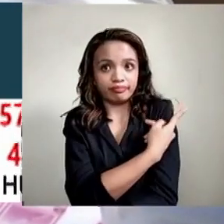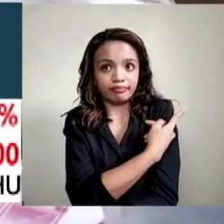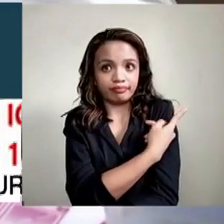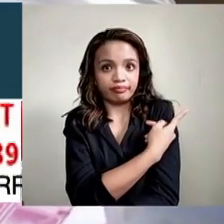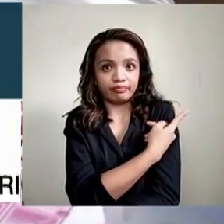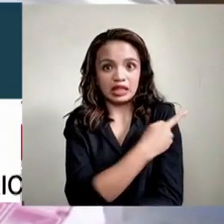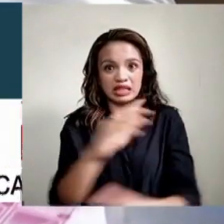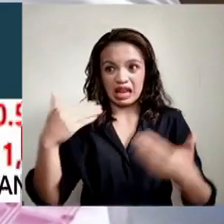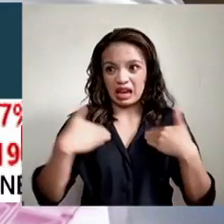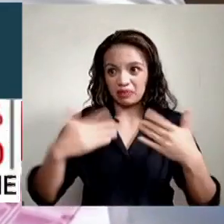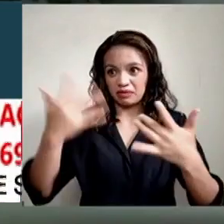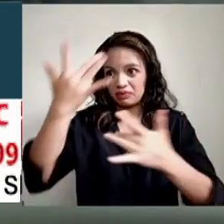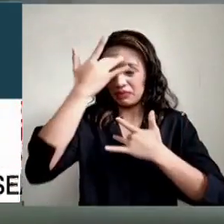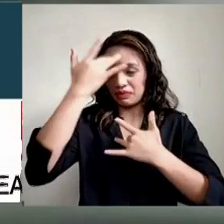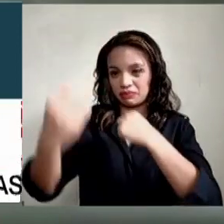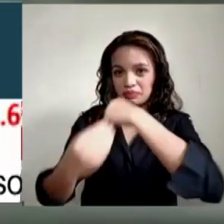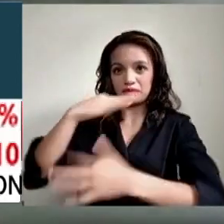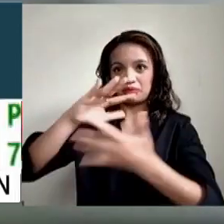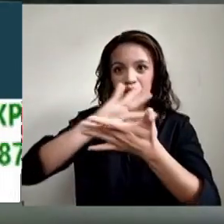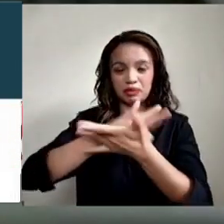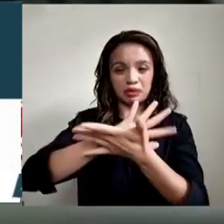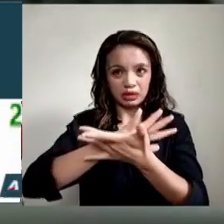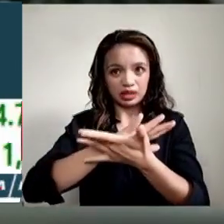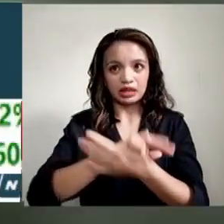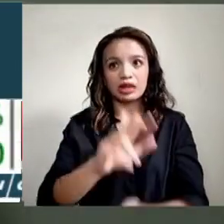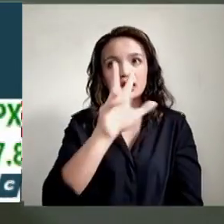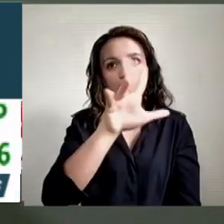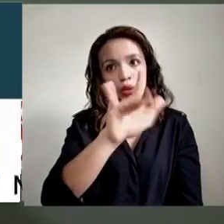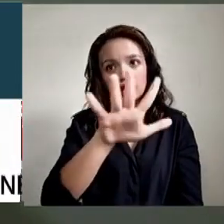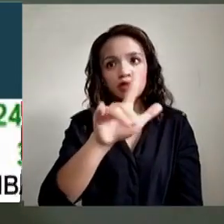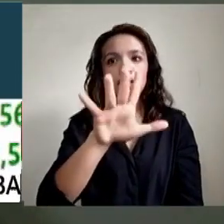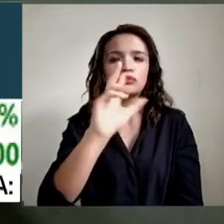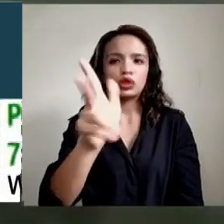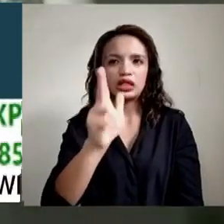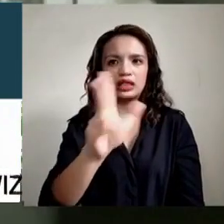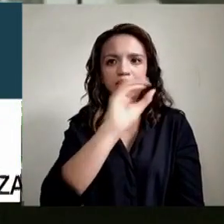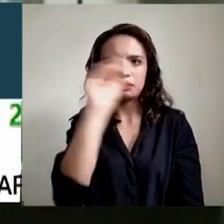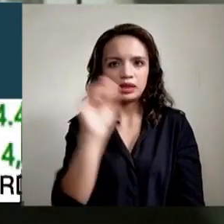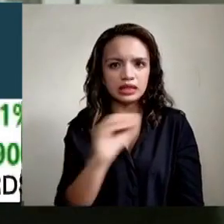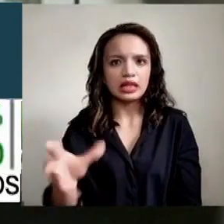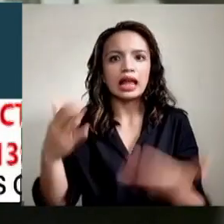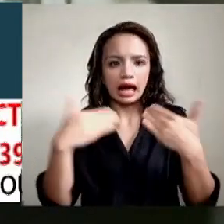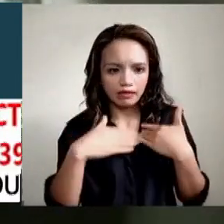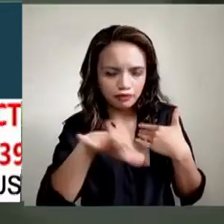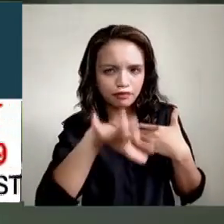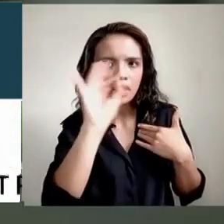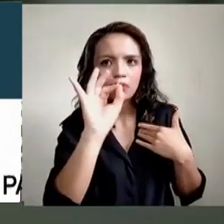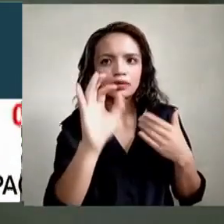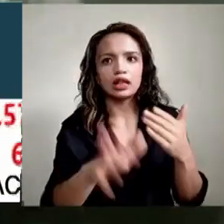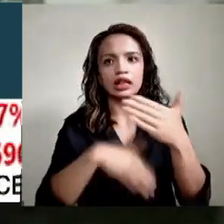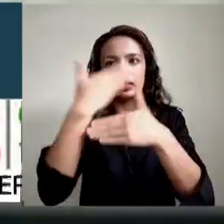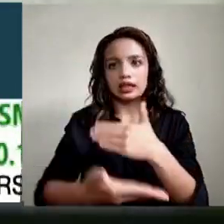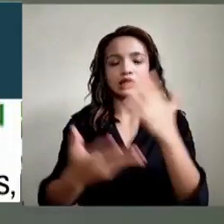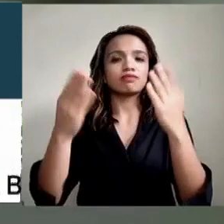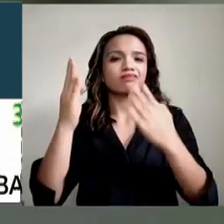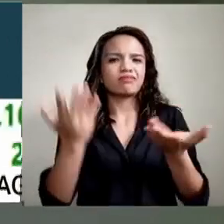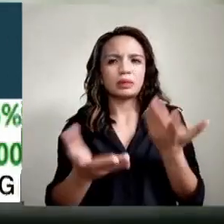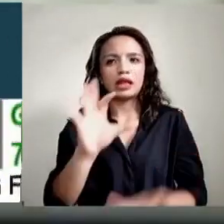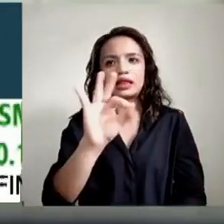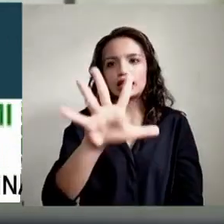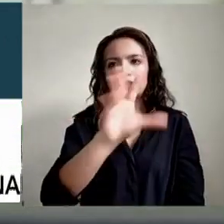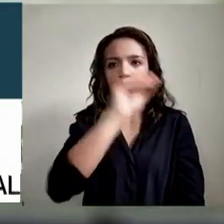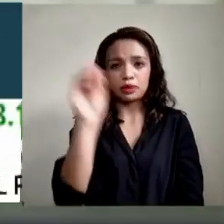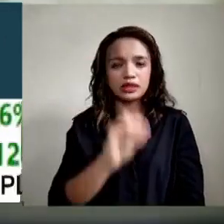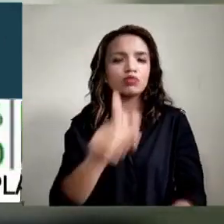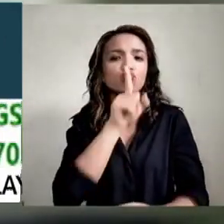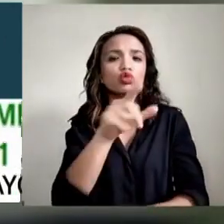variant, 25 to 30% fewer antibodies were detected. The Pfizer-BioNTech vaccine is around 95%